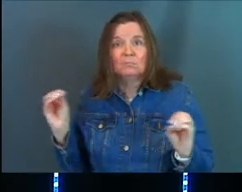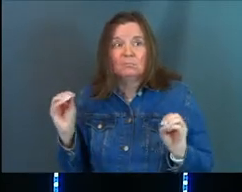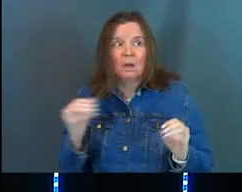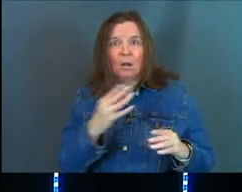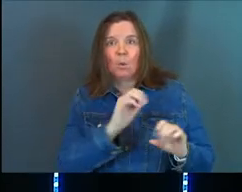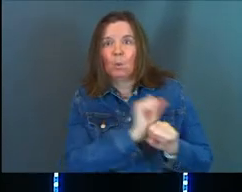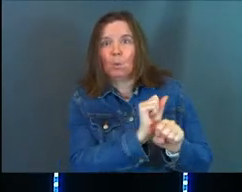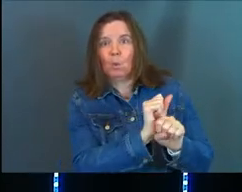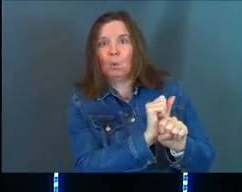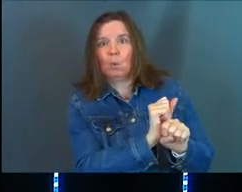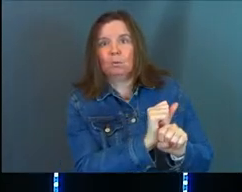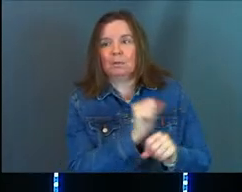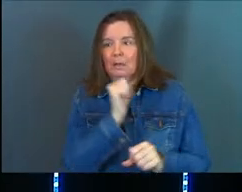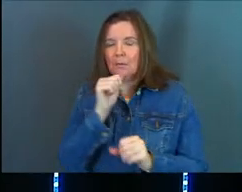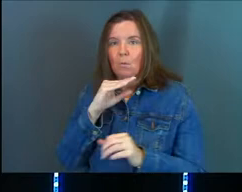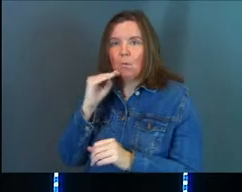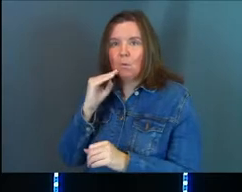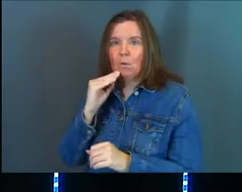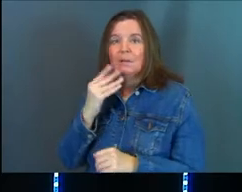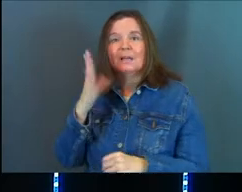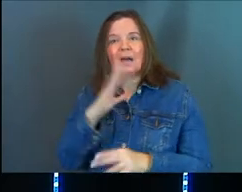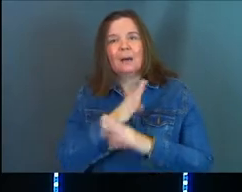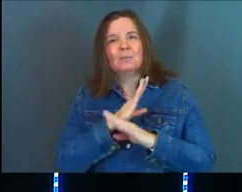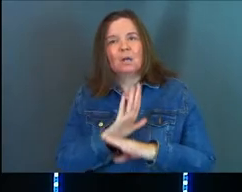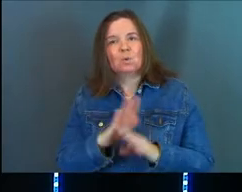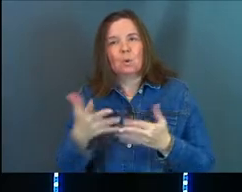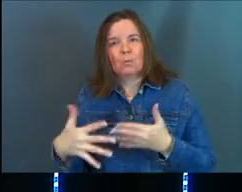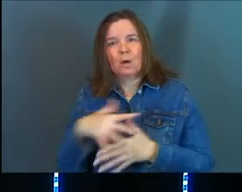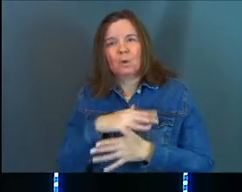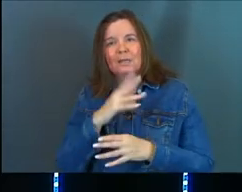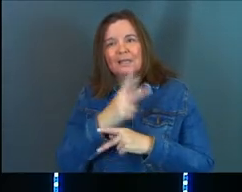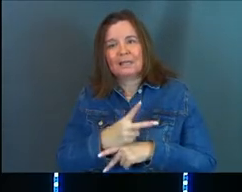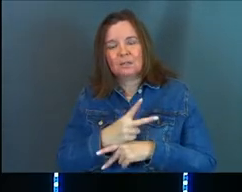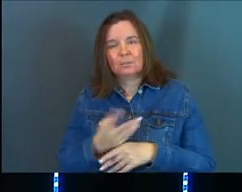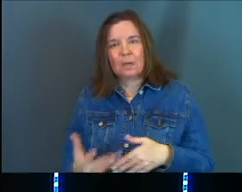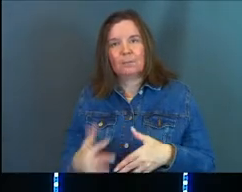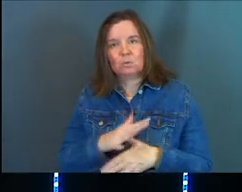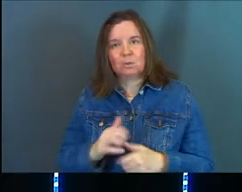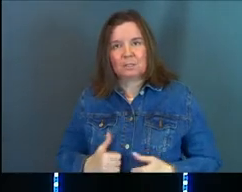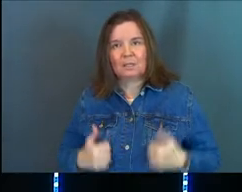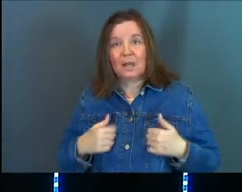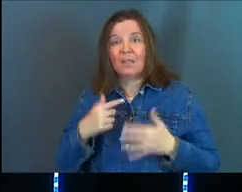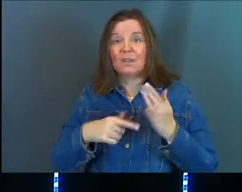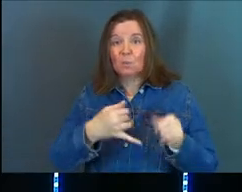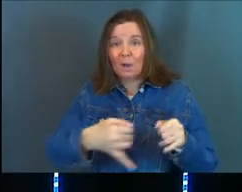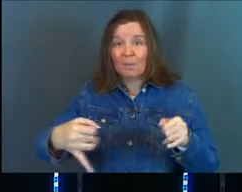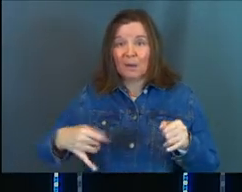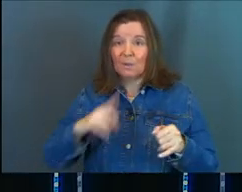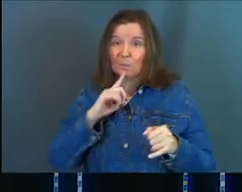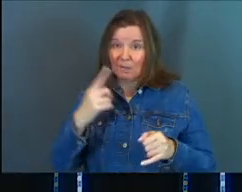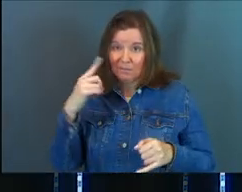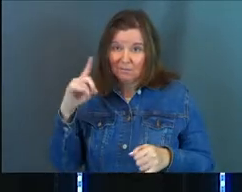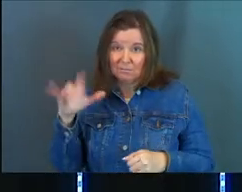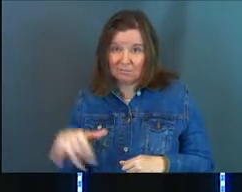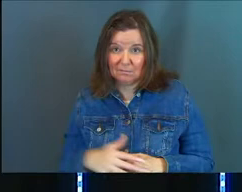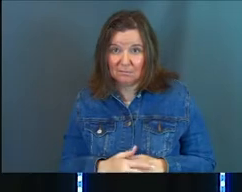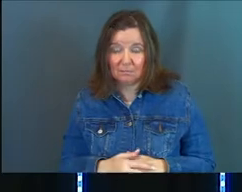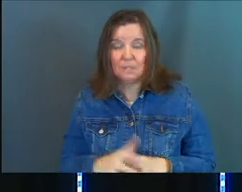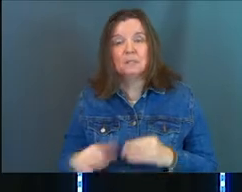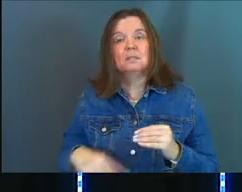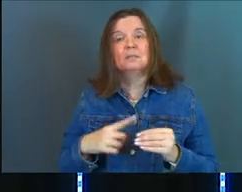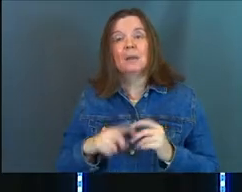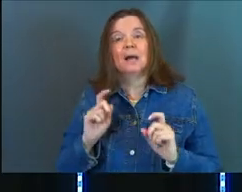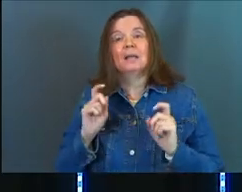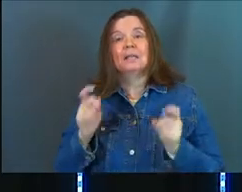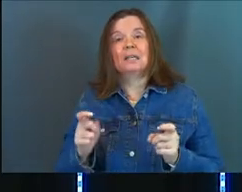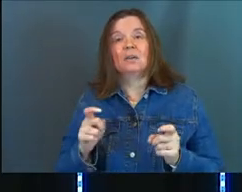God protects your priorities. God cares about the priorities of your life. And this is what boundaries is really all about. It's